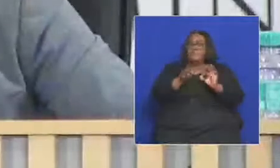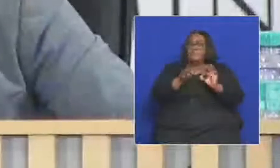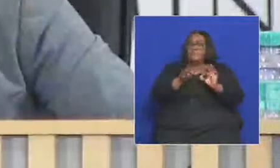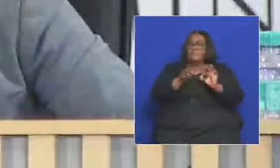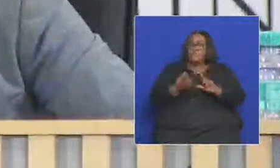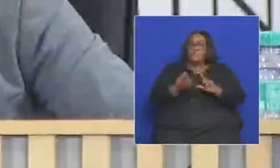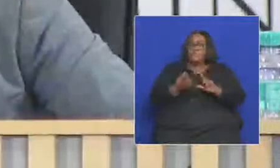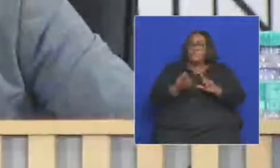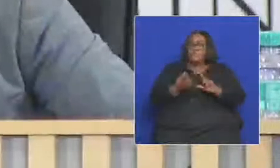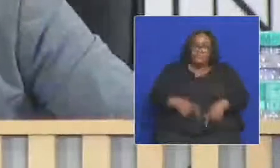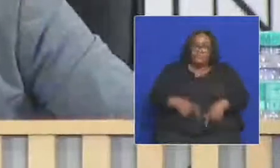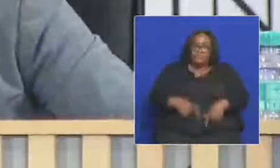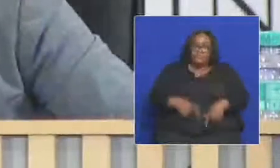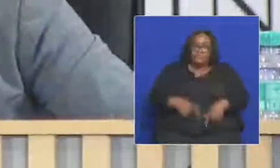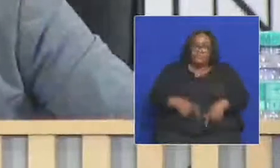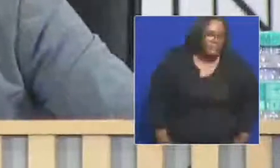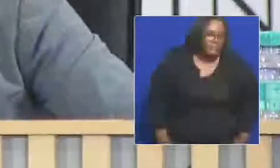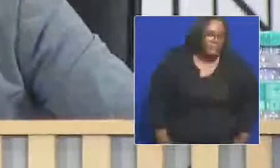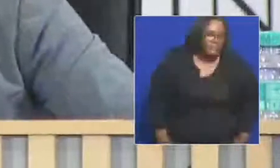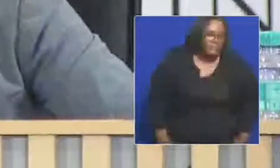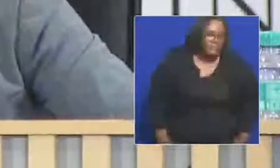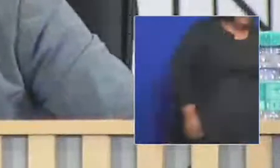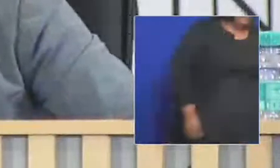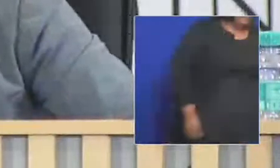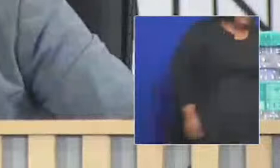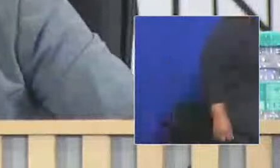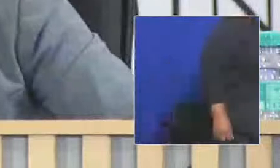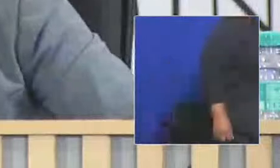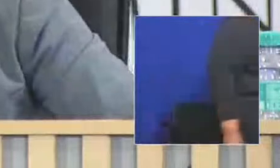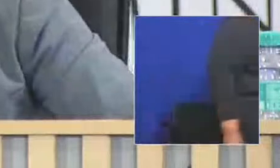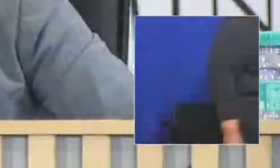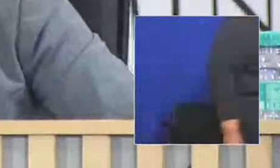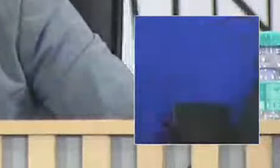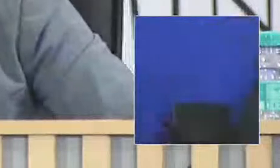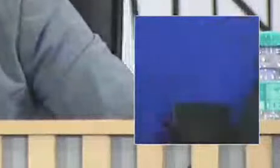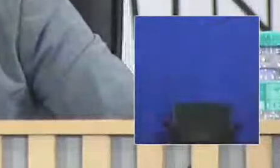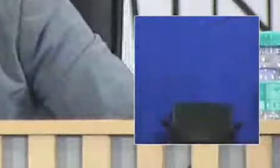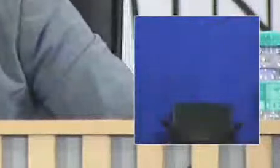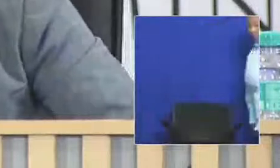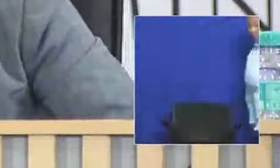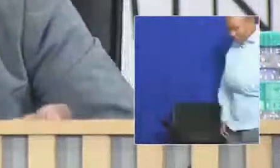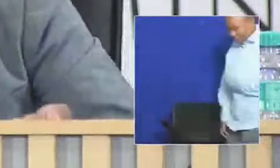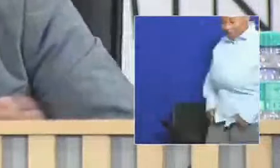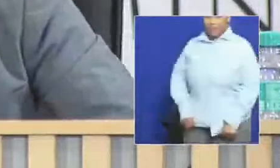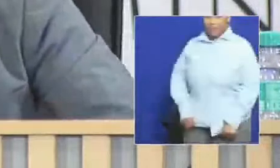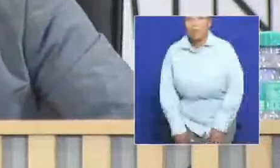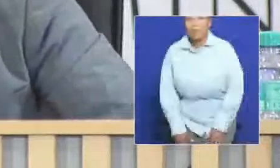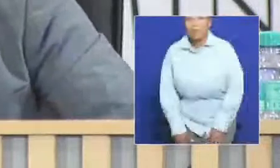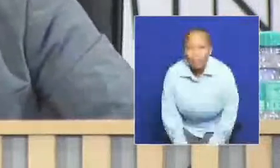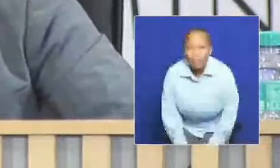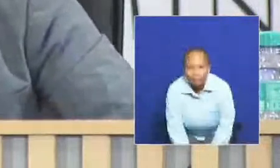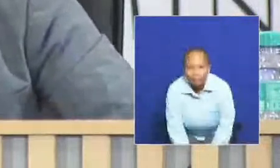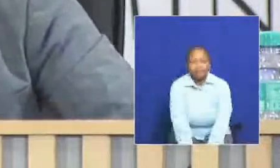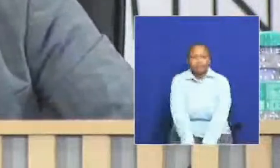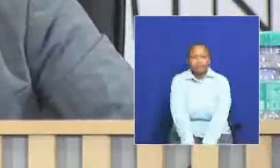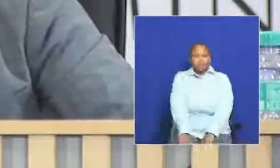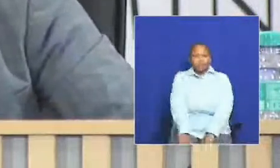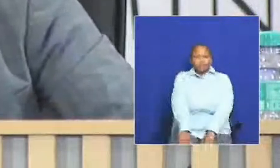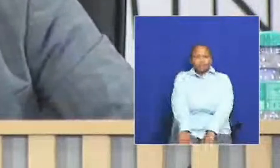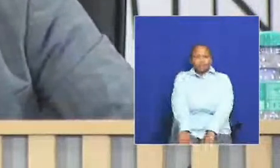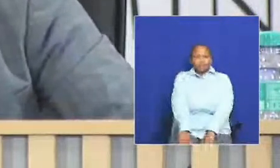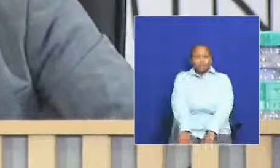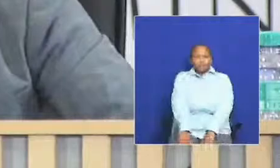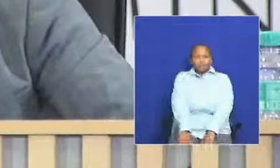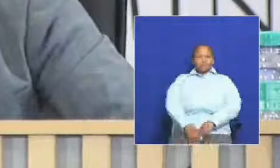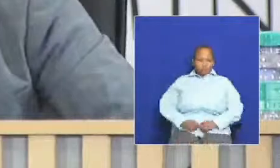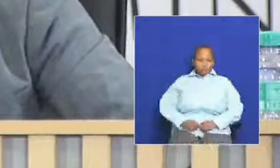Can I answer? Yes. It's not lost entirely because you're going to buy. You use that money to